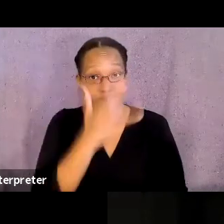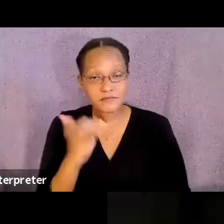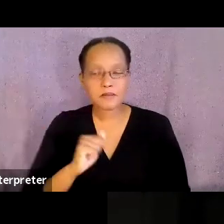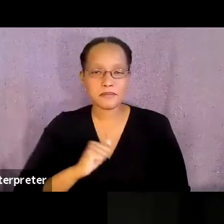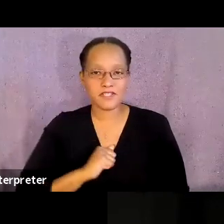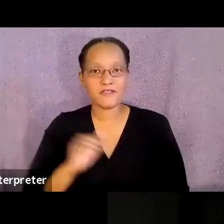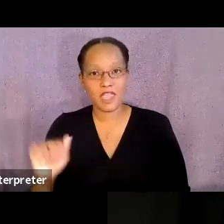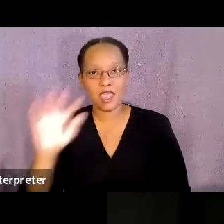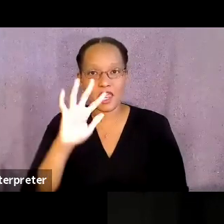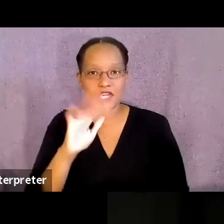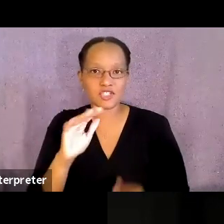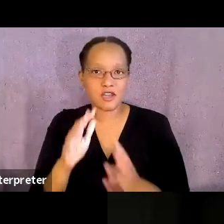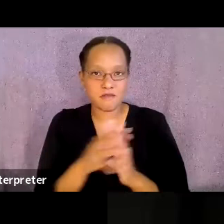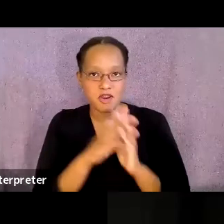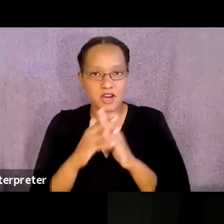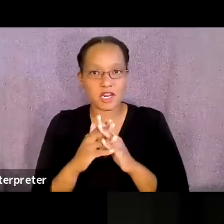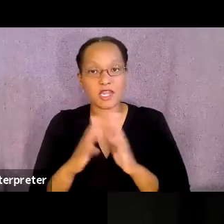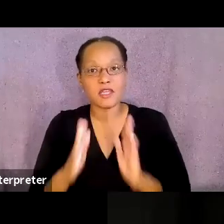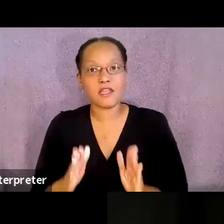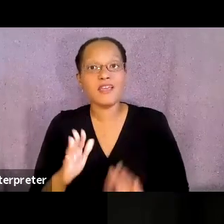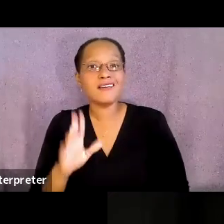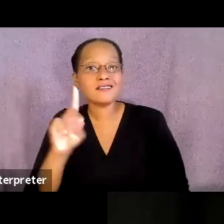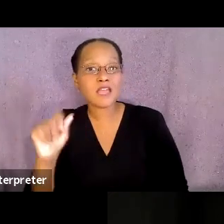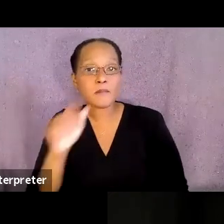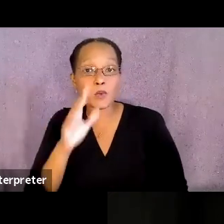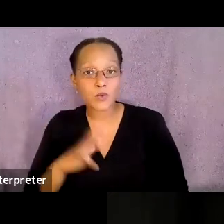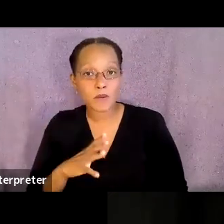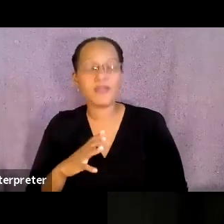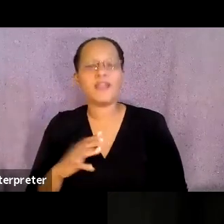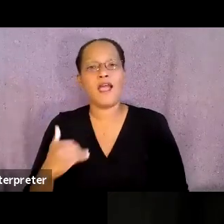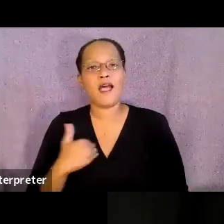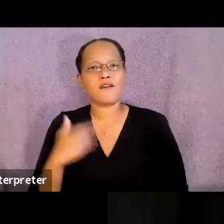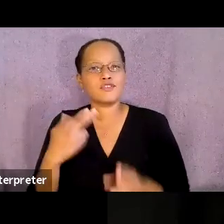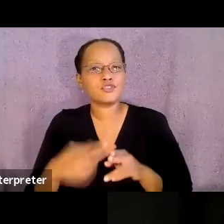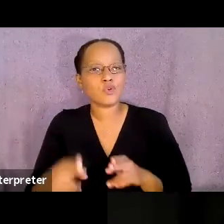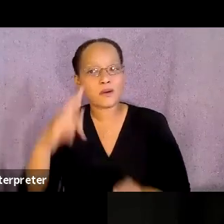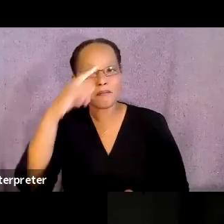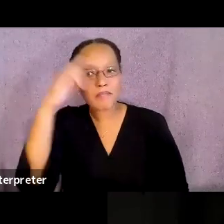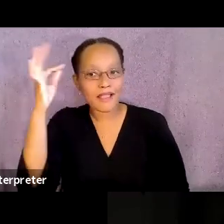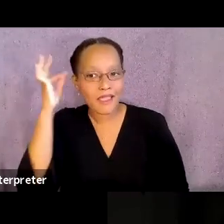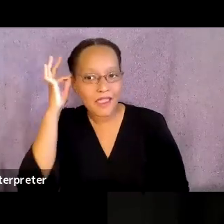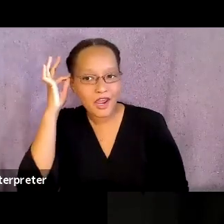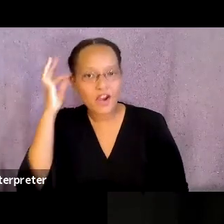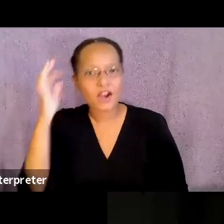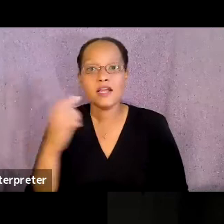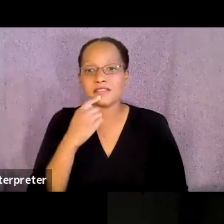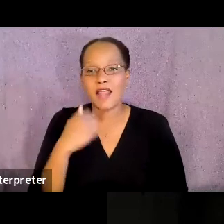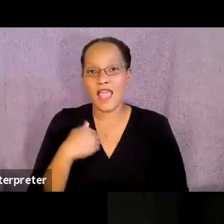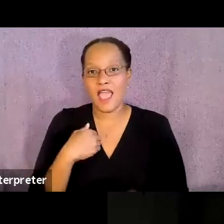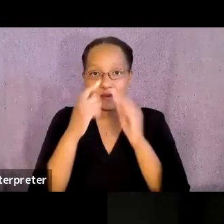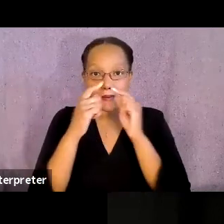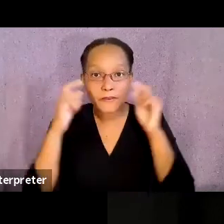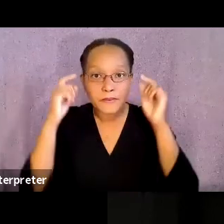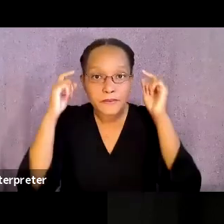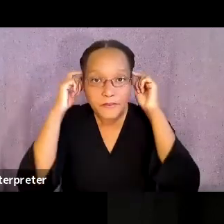American disabled woman with very short black hair. I have a mask over my nose attached